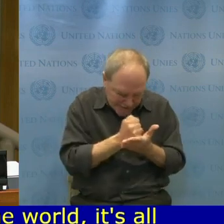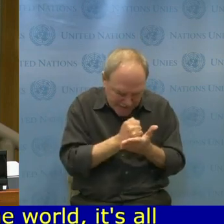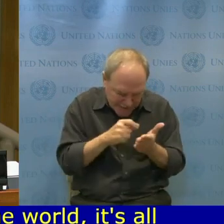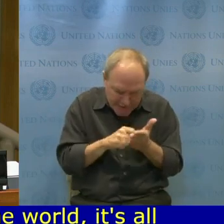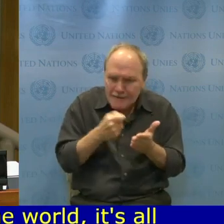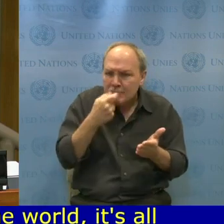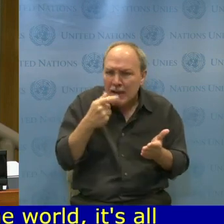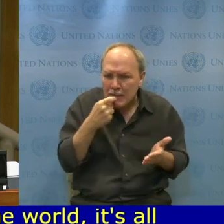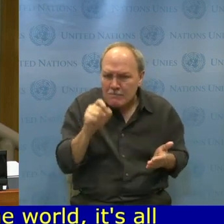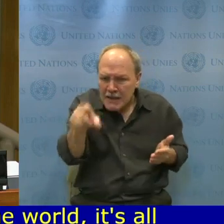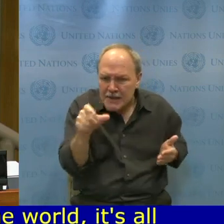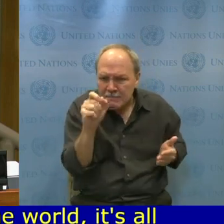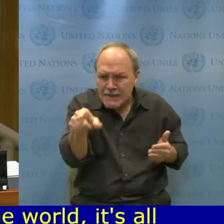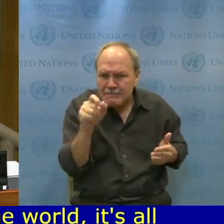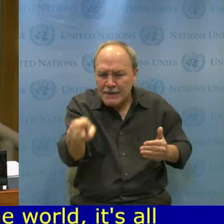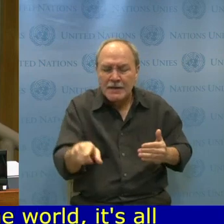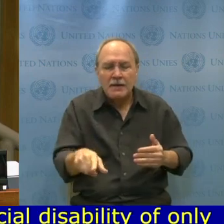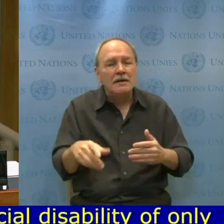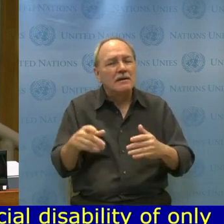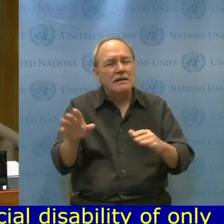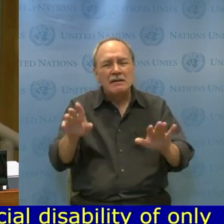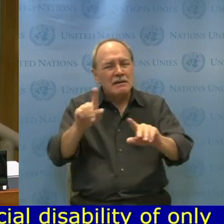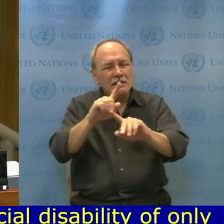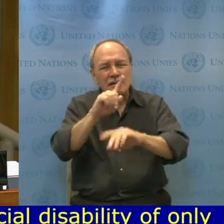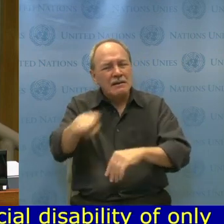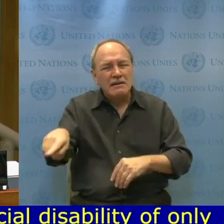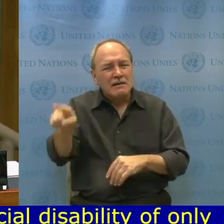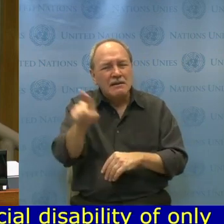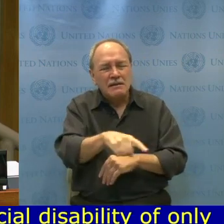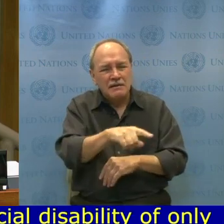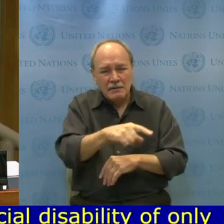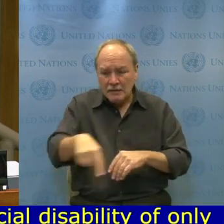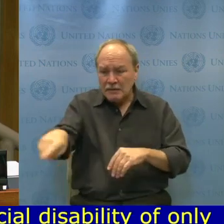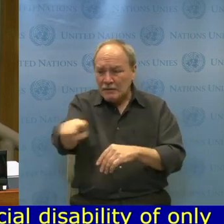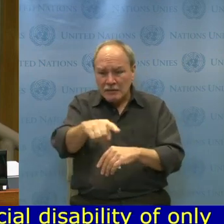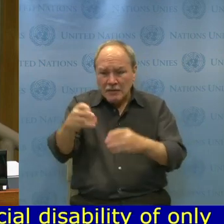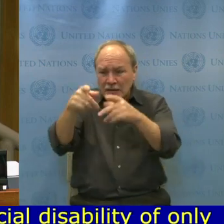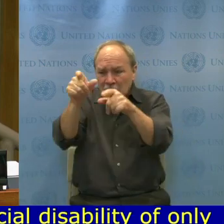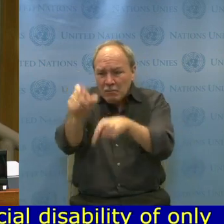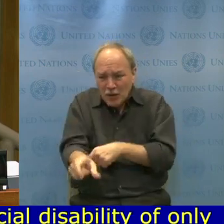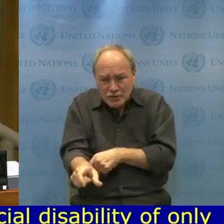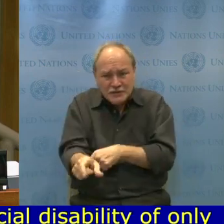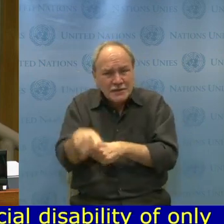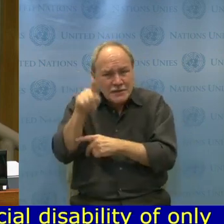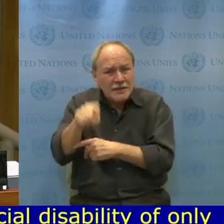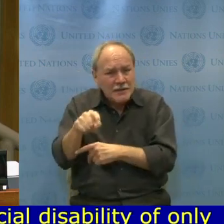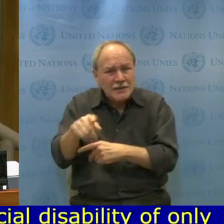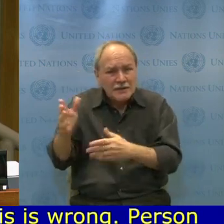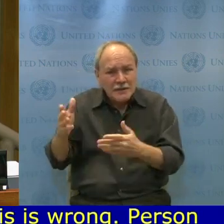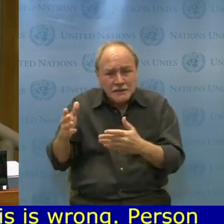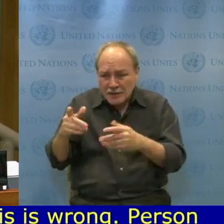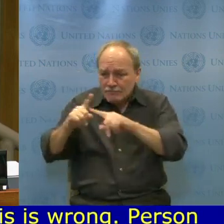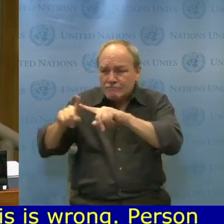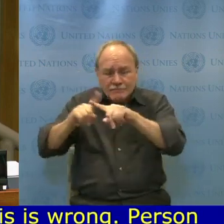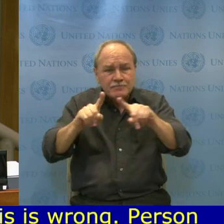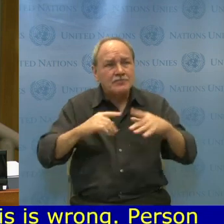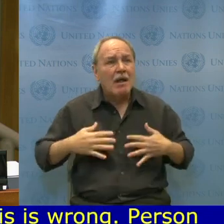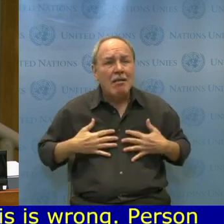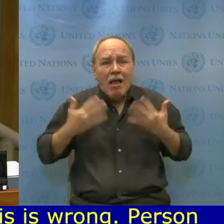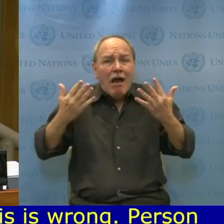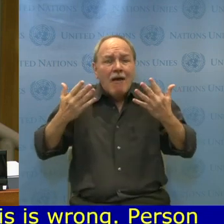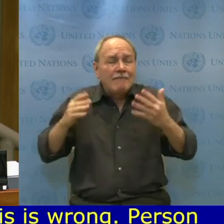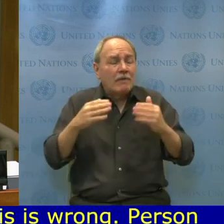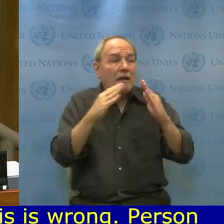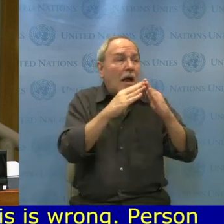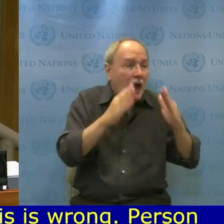disability needs all aspects of life, just like any other people in the world. They need housing,